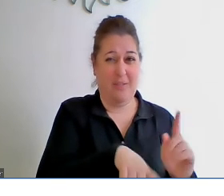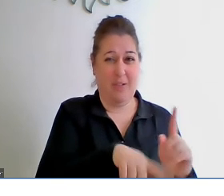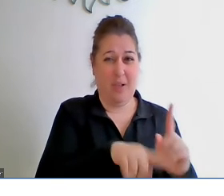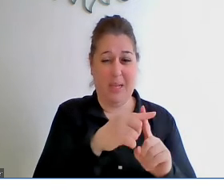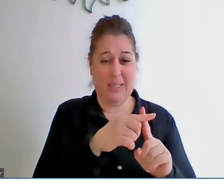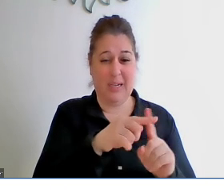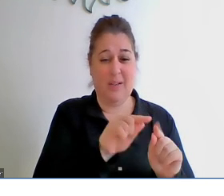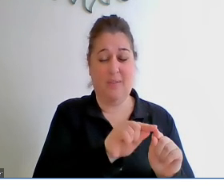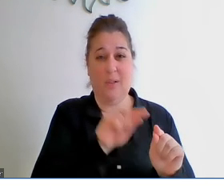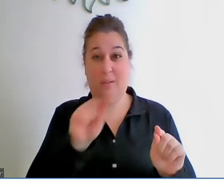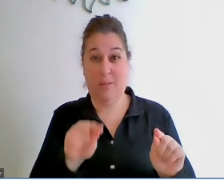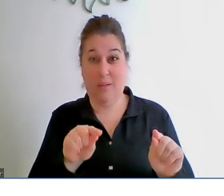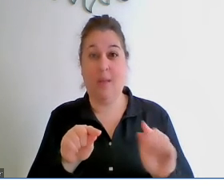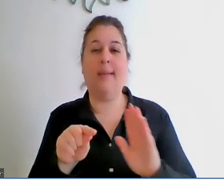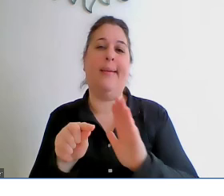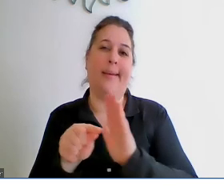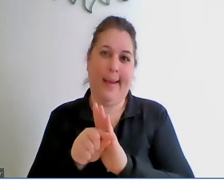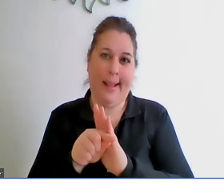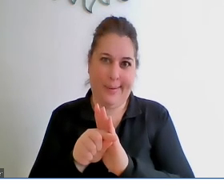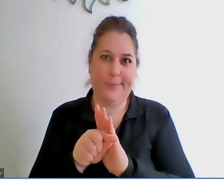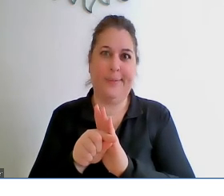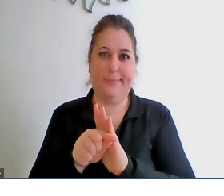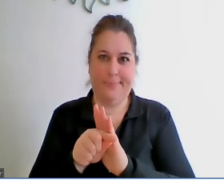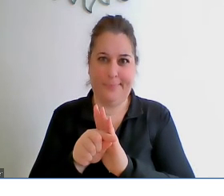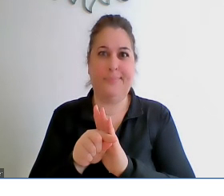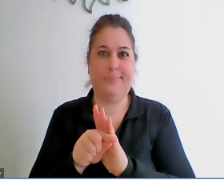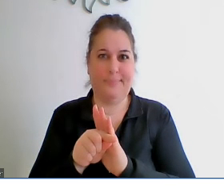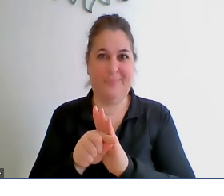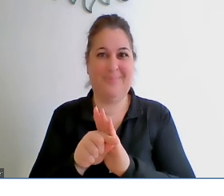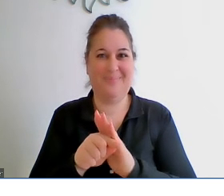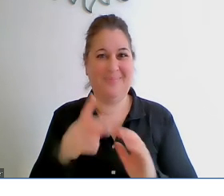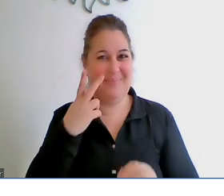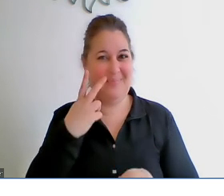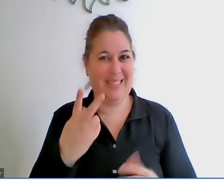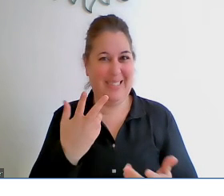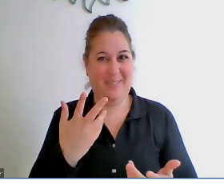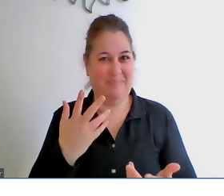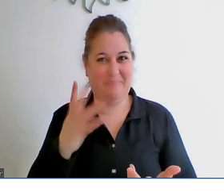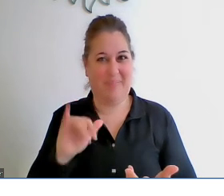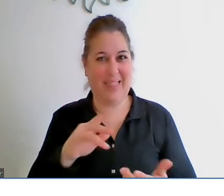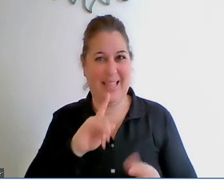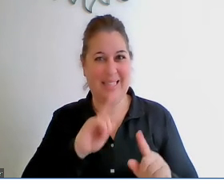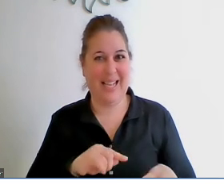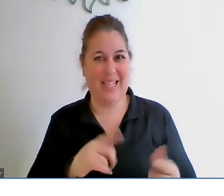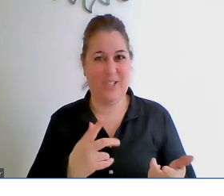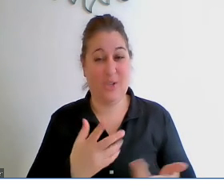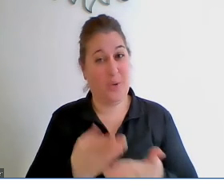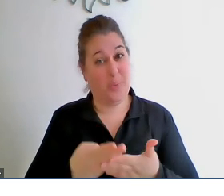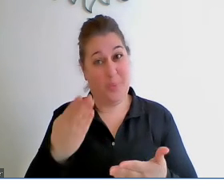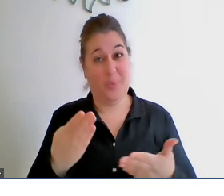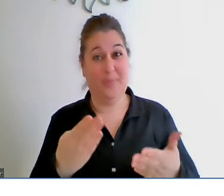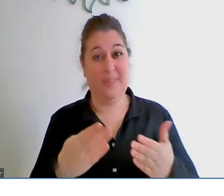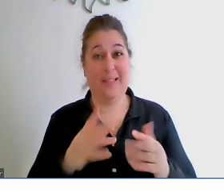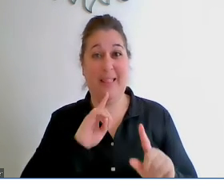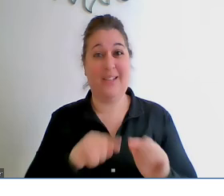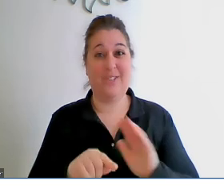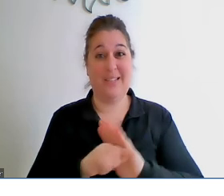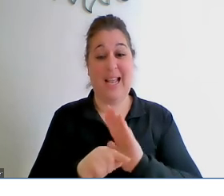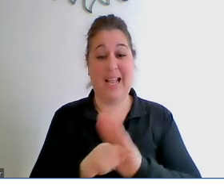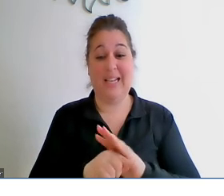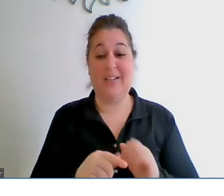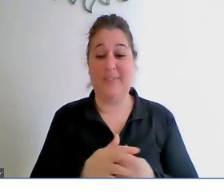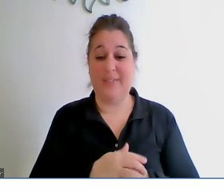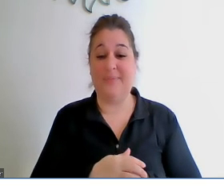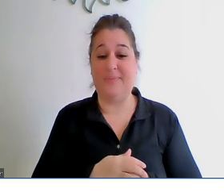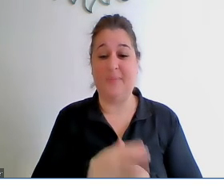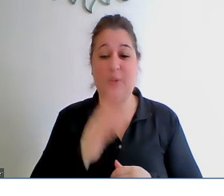negative. Remember what we said? Different signs make a negative. So negative. 8 times 4 is 32. So